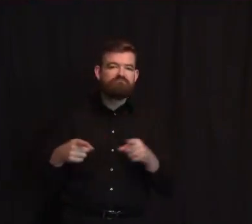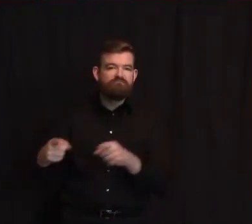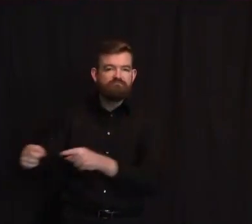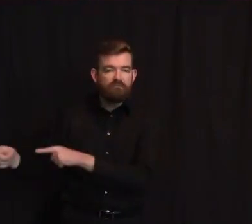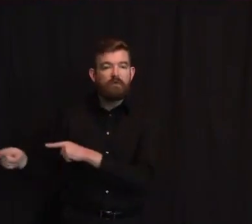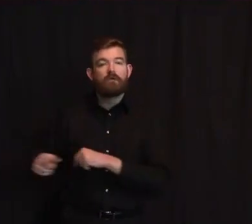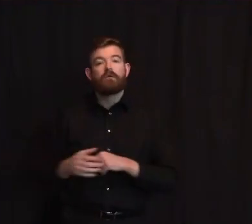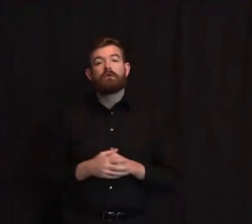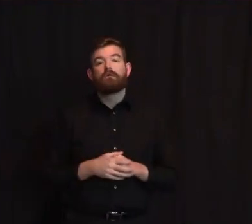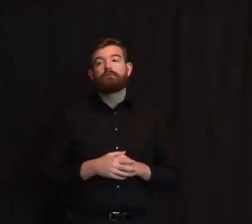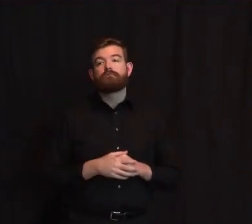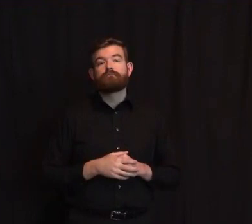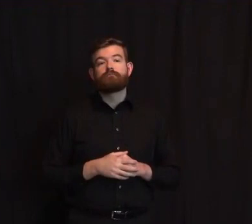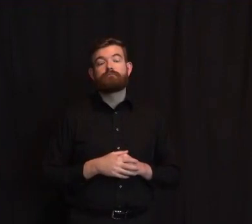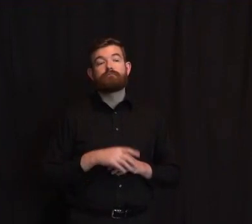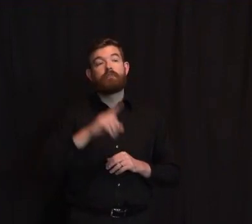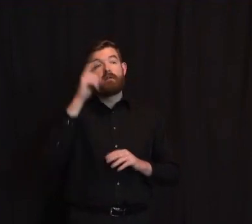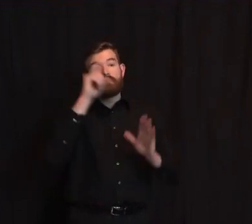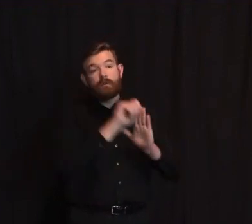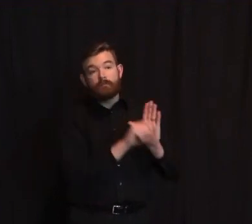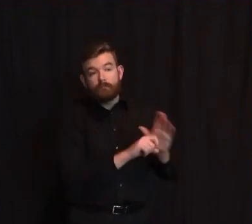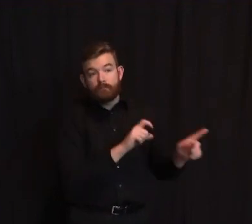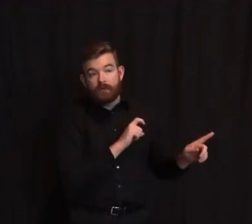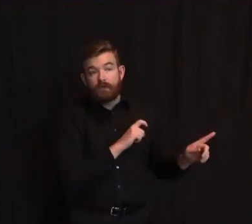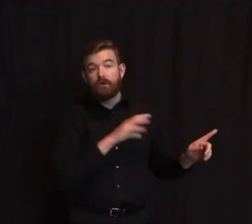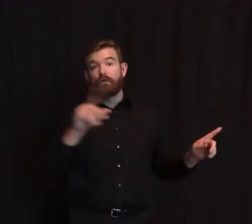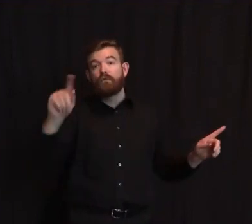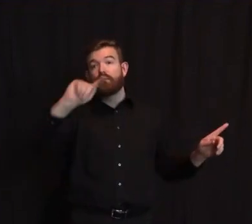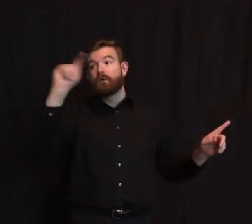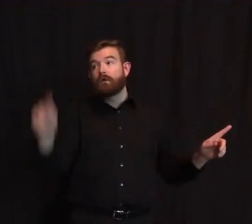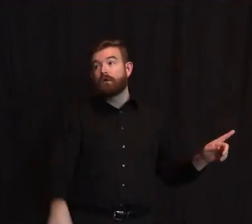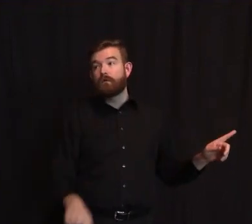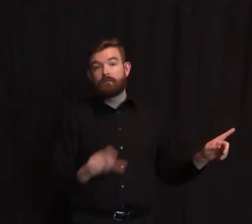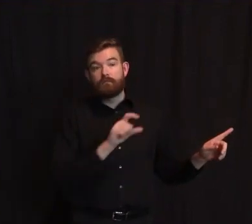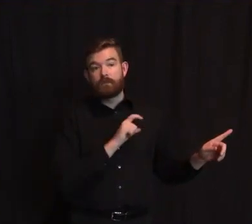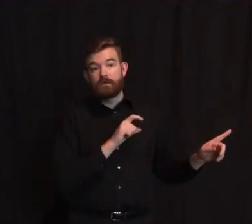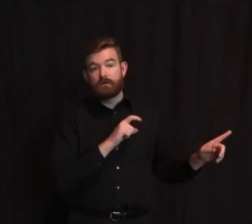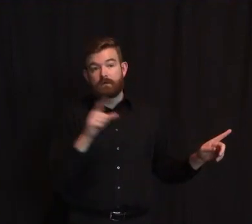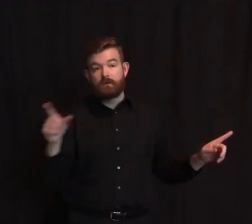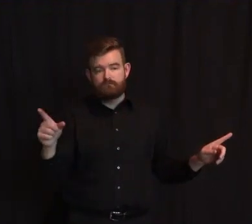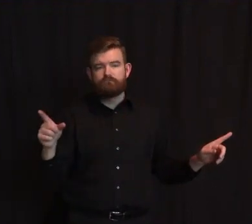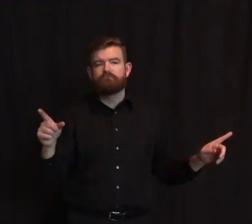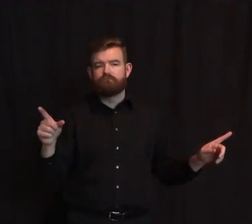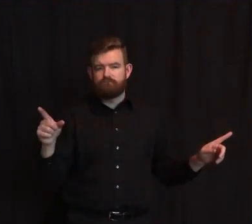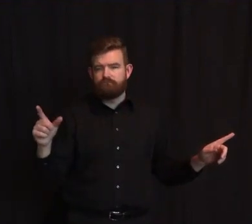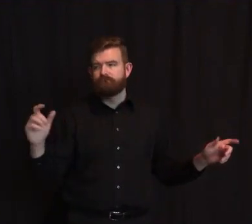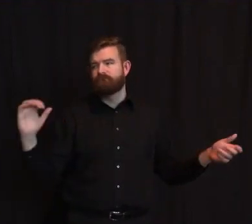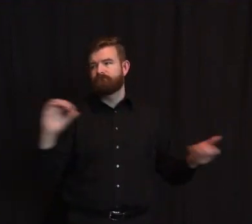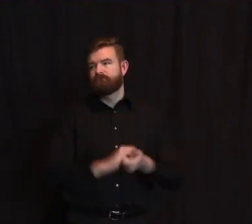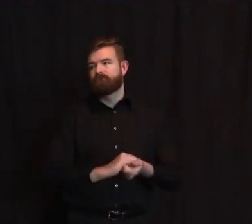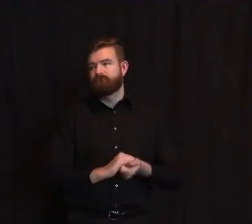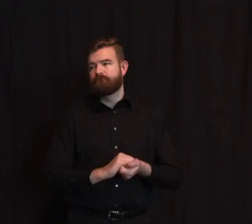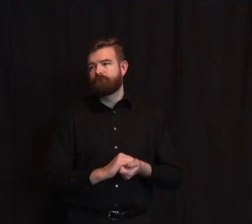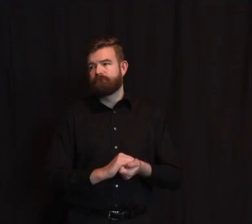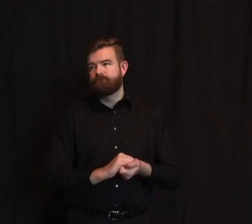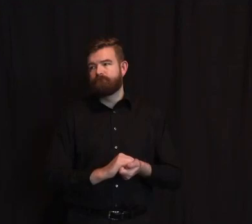the one hand of unique and deep, the deepest of relations that you all have. Would that be fair to